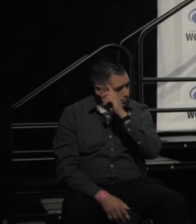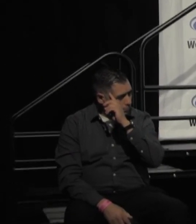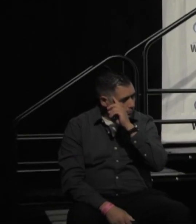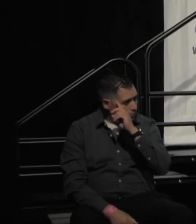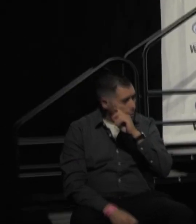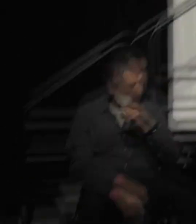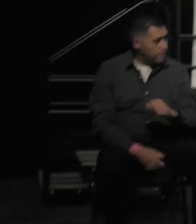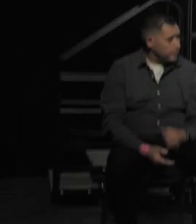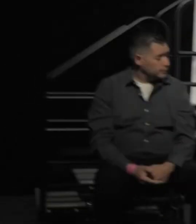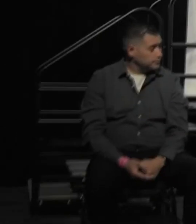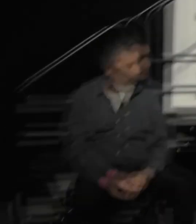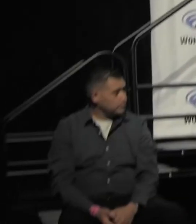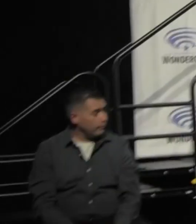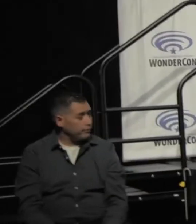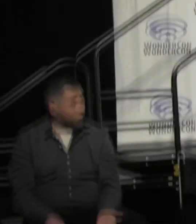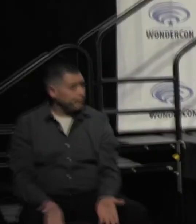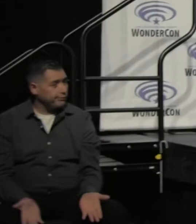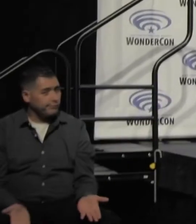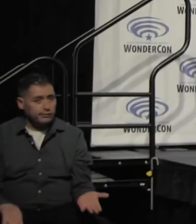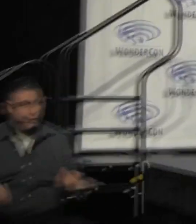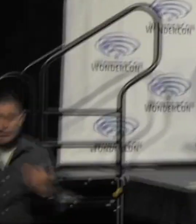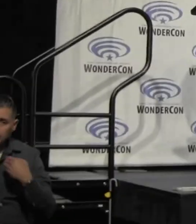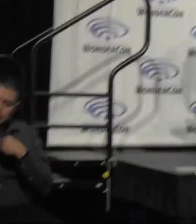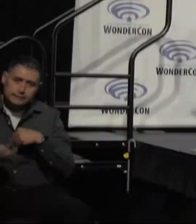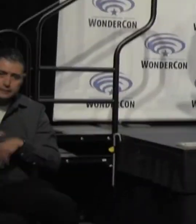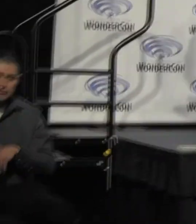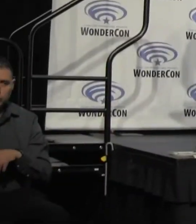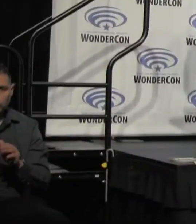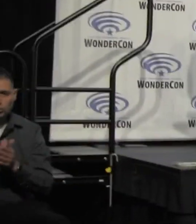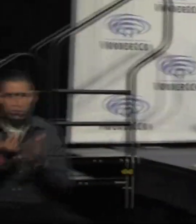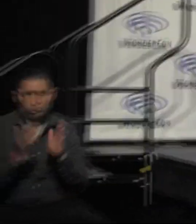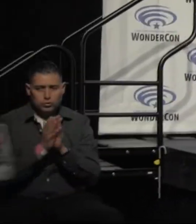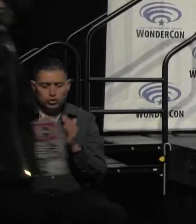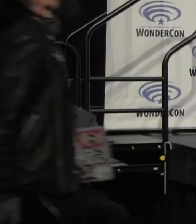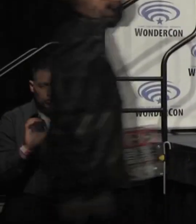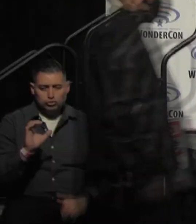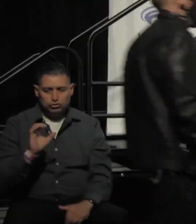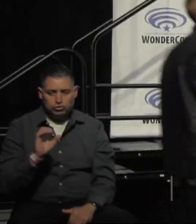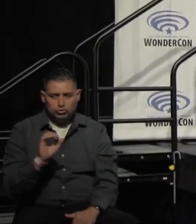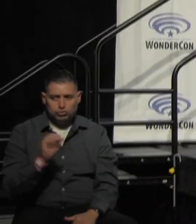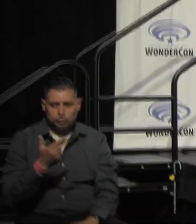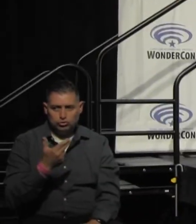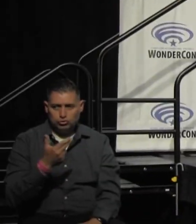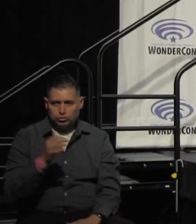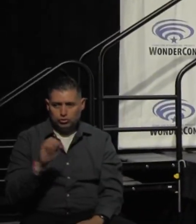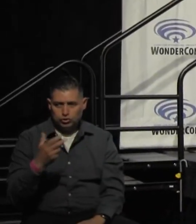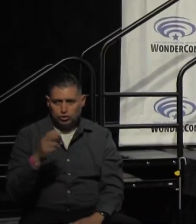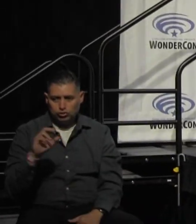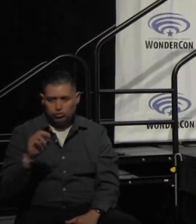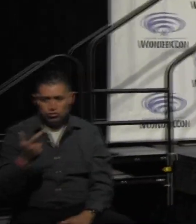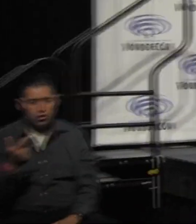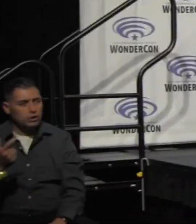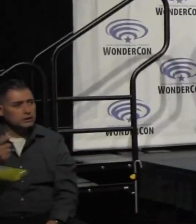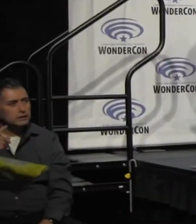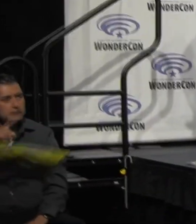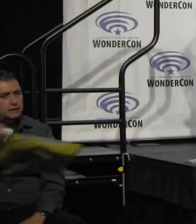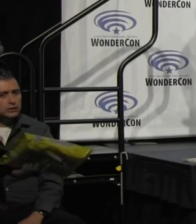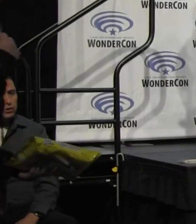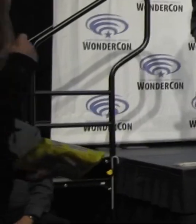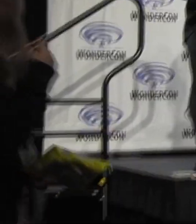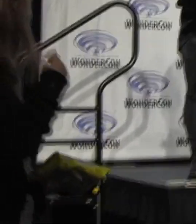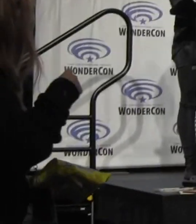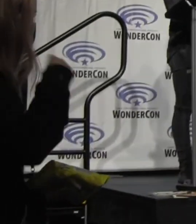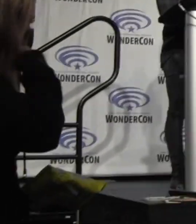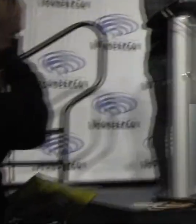feet, Anaheim. There's a brand new book, Cheech and Chong Chronicles, comes out 4/20, Z2 Comics, telling the history of the